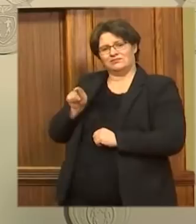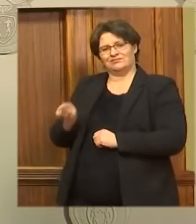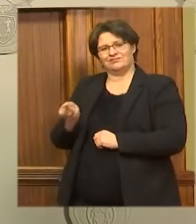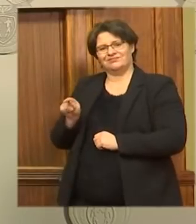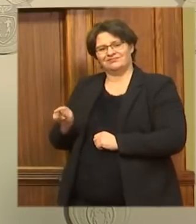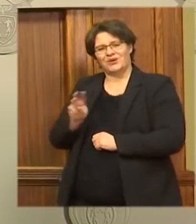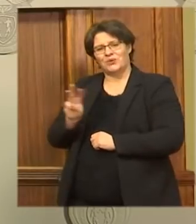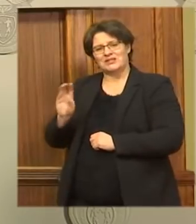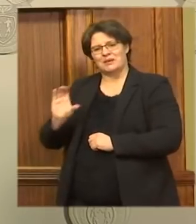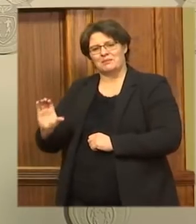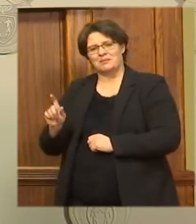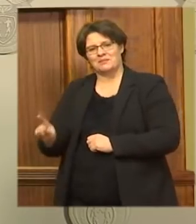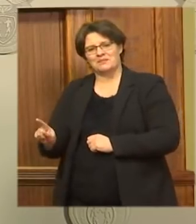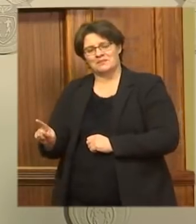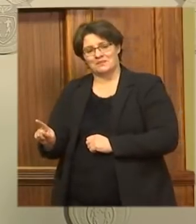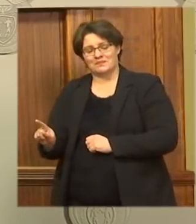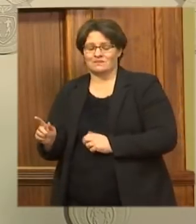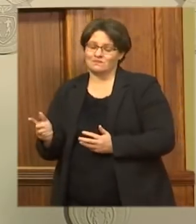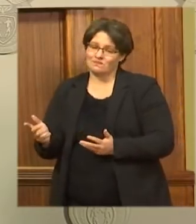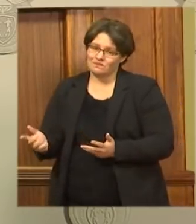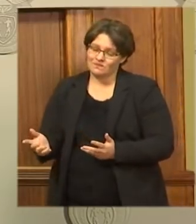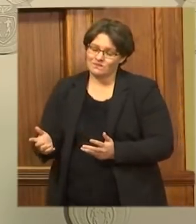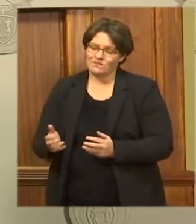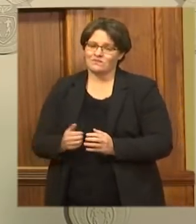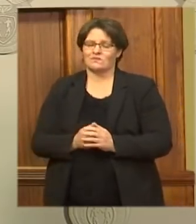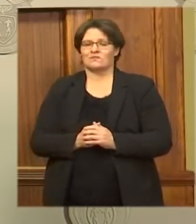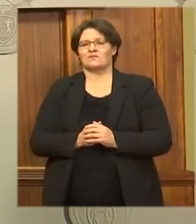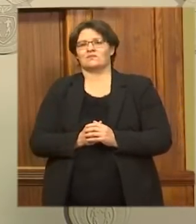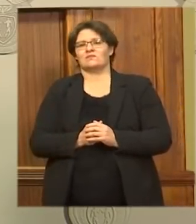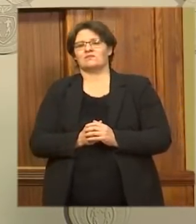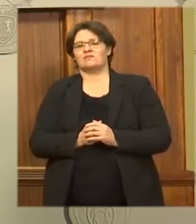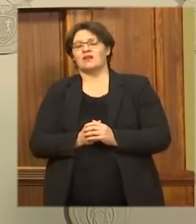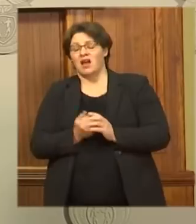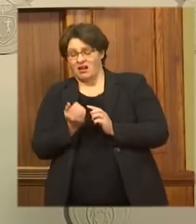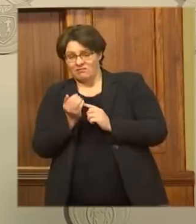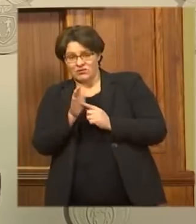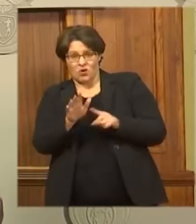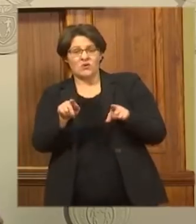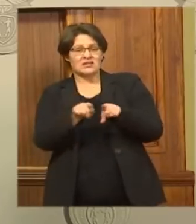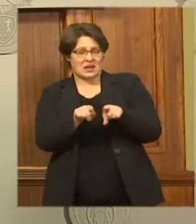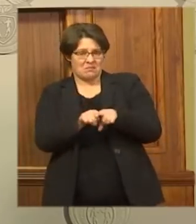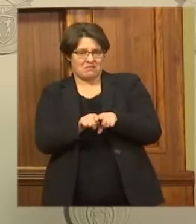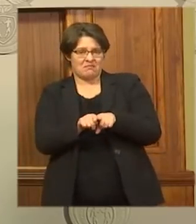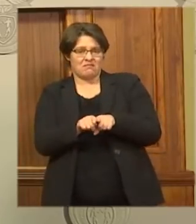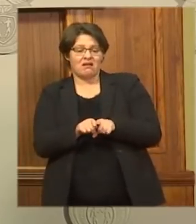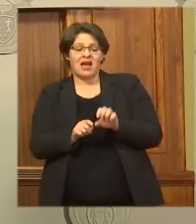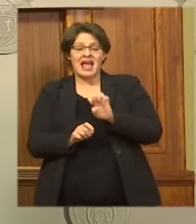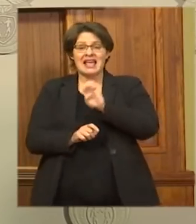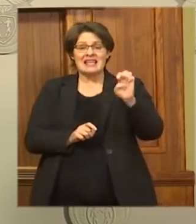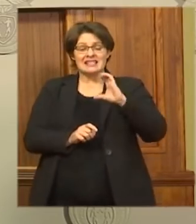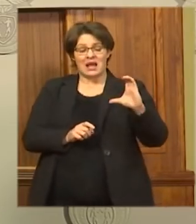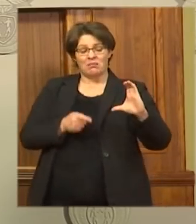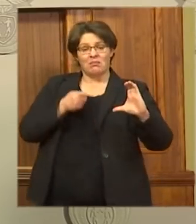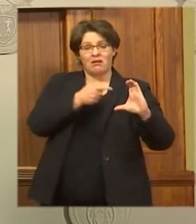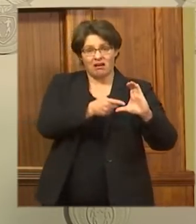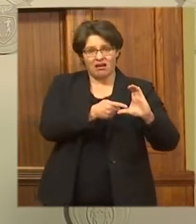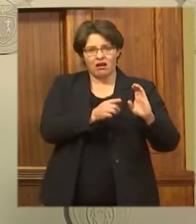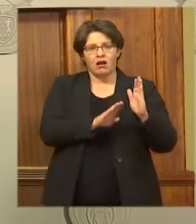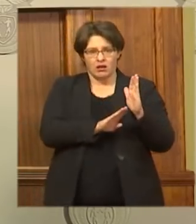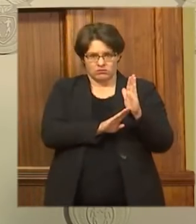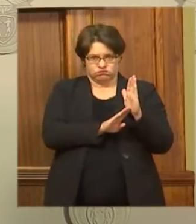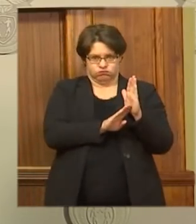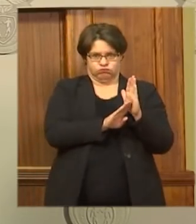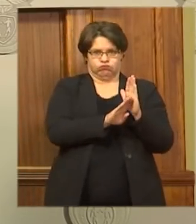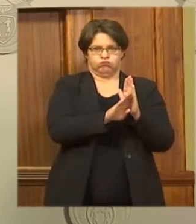province, the Western Cape. There are indications that transmission in the Eastern Cape is now starting